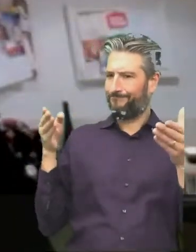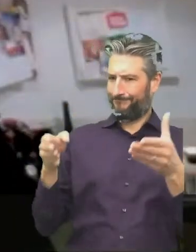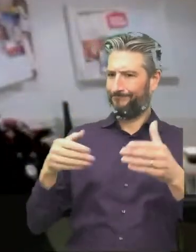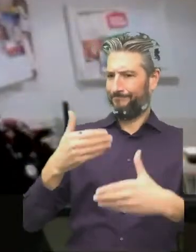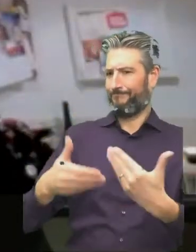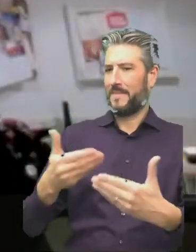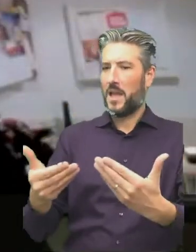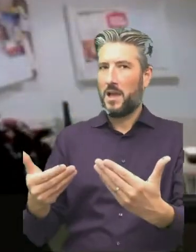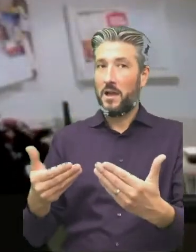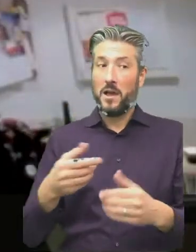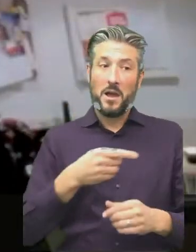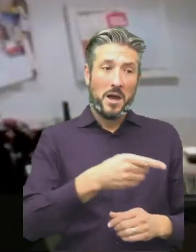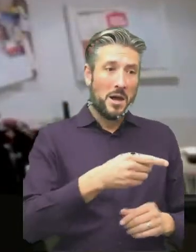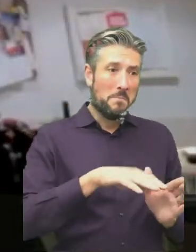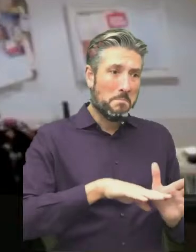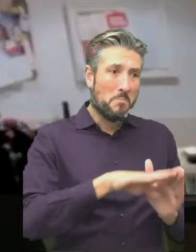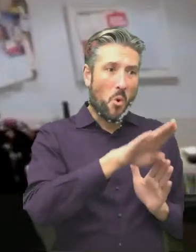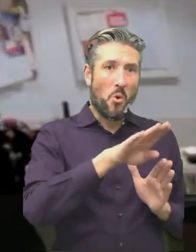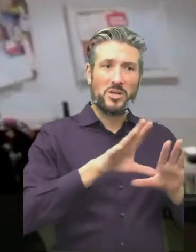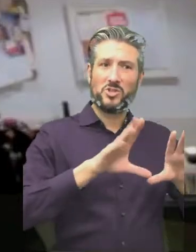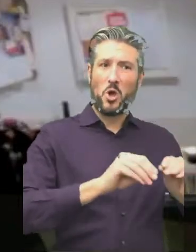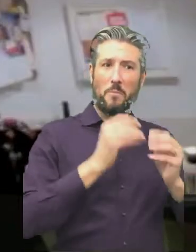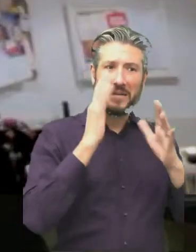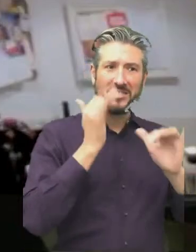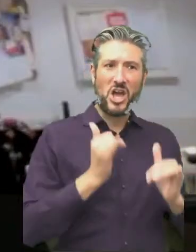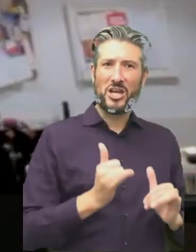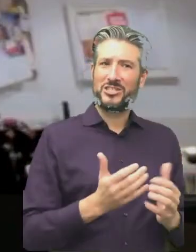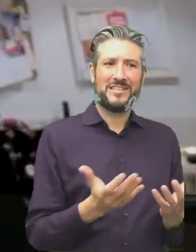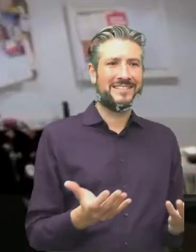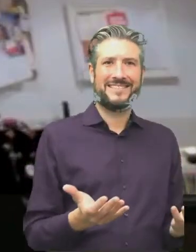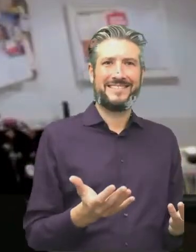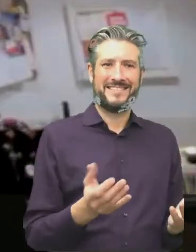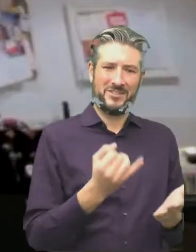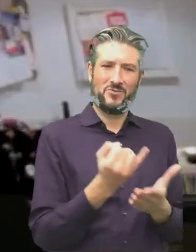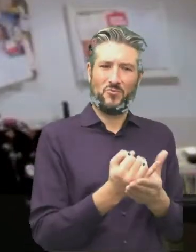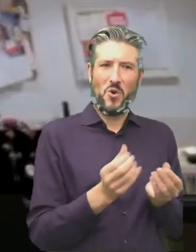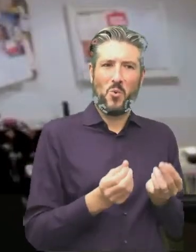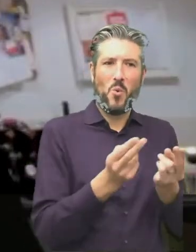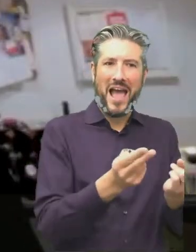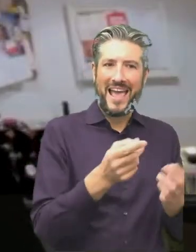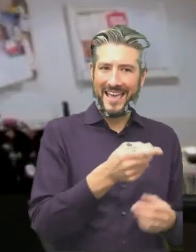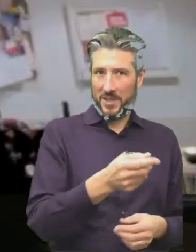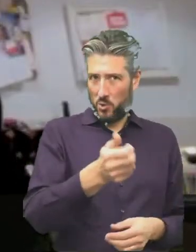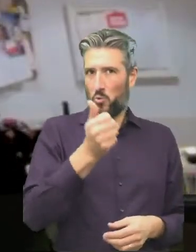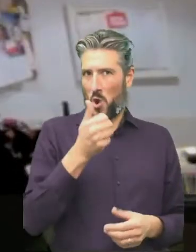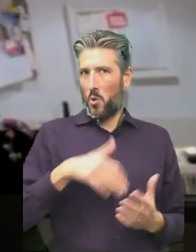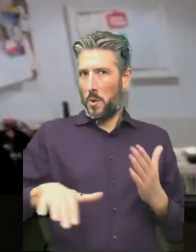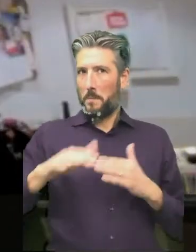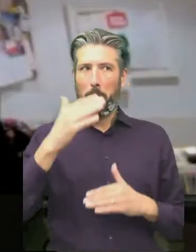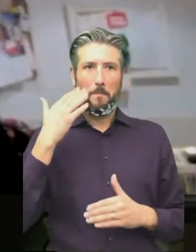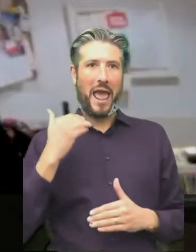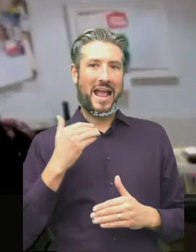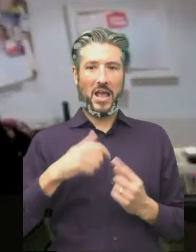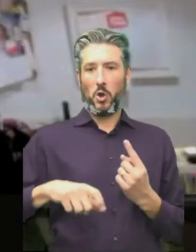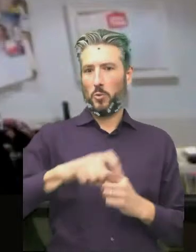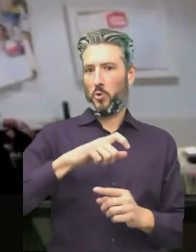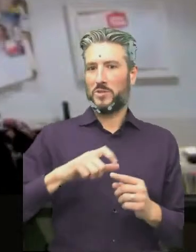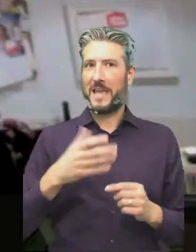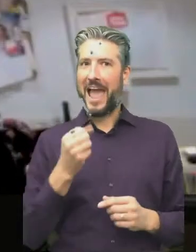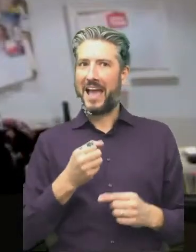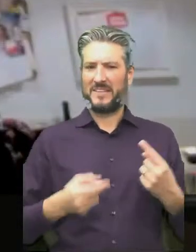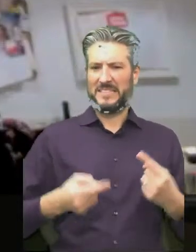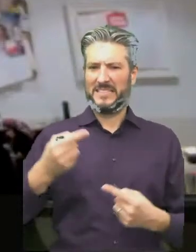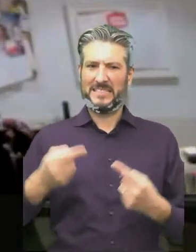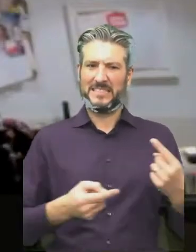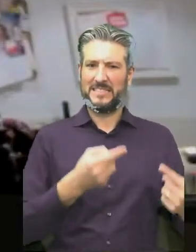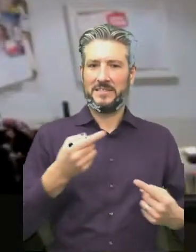been almost counterproductive. We know the tensions there are in our black communities. They're much more stopped